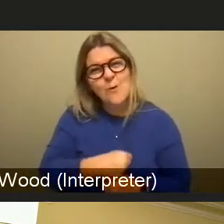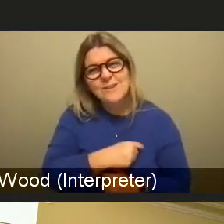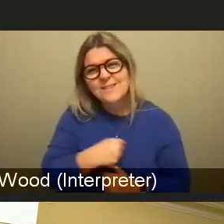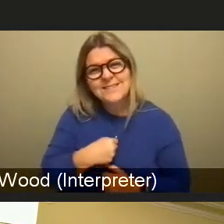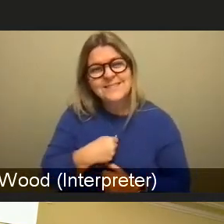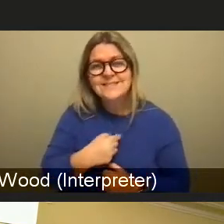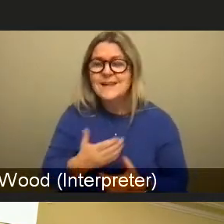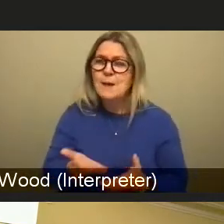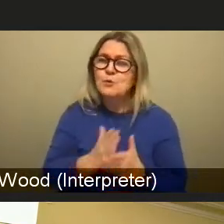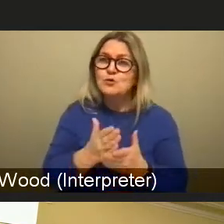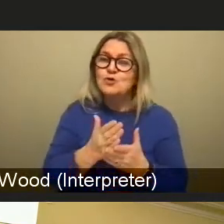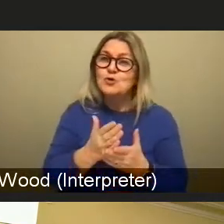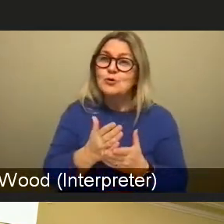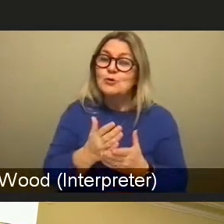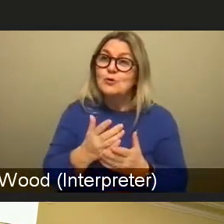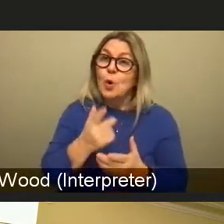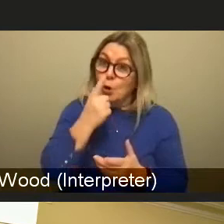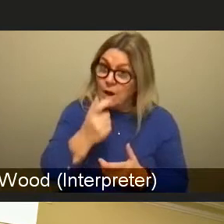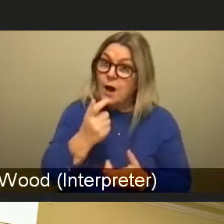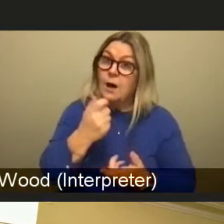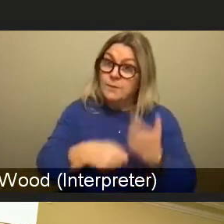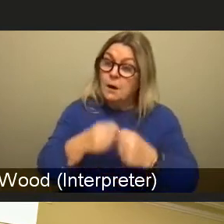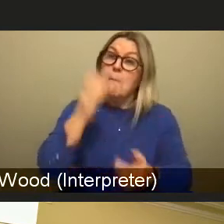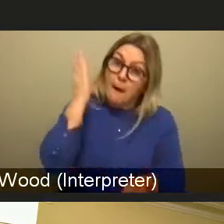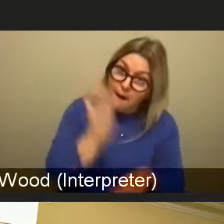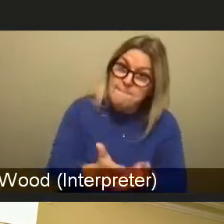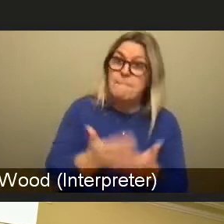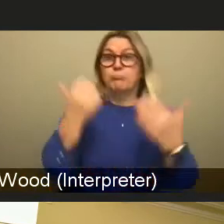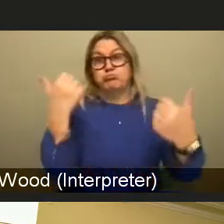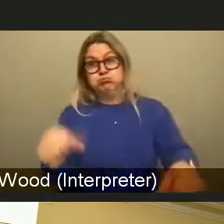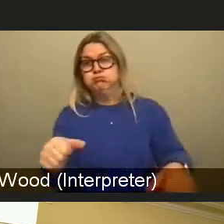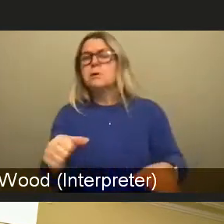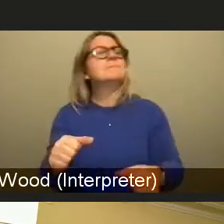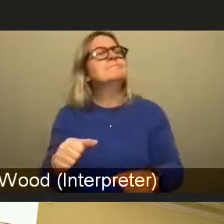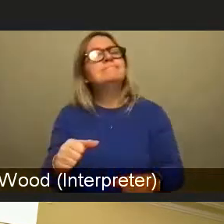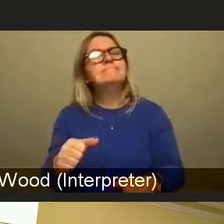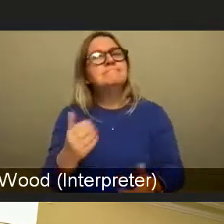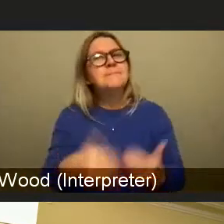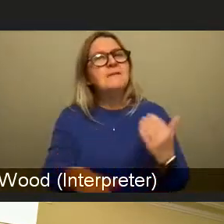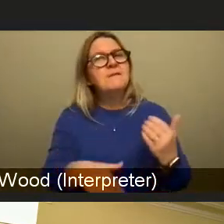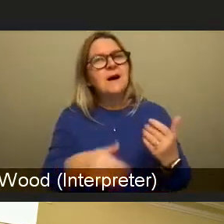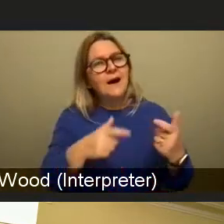this. I think it's a continuous journey. And